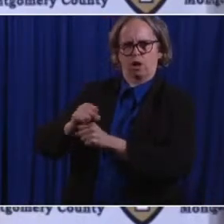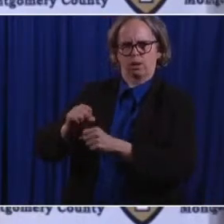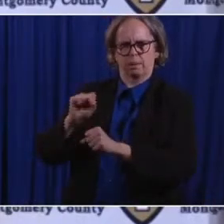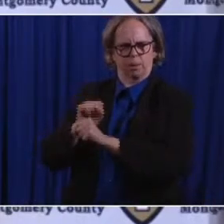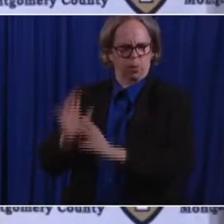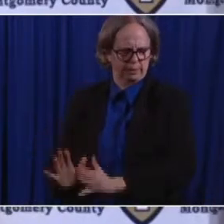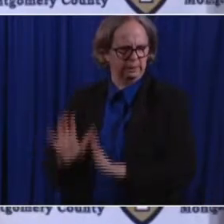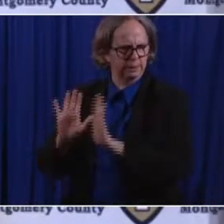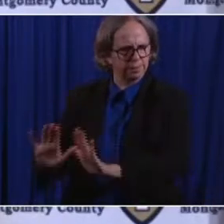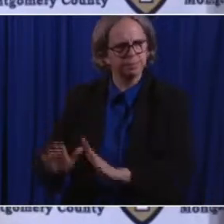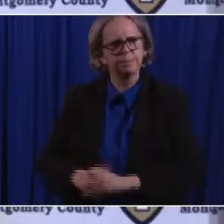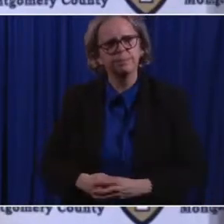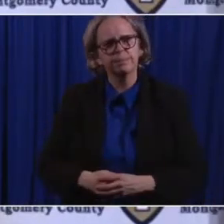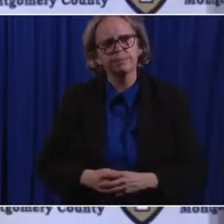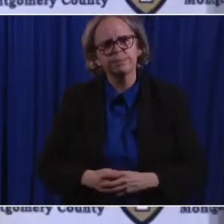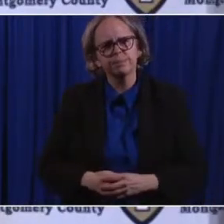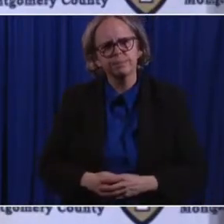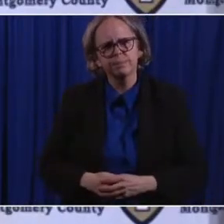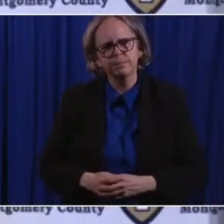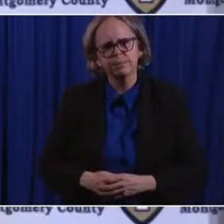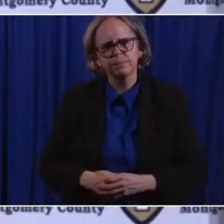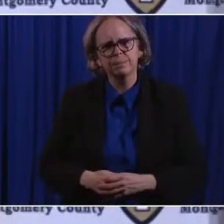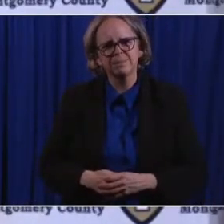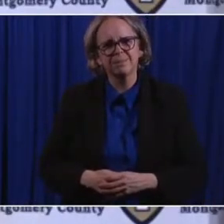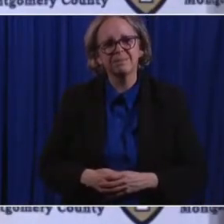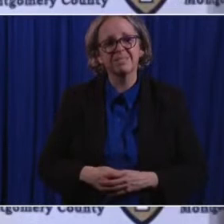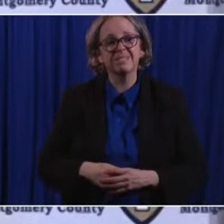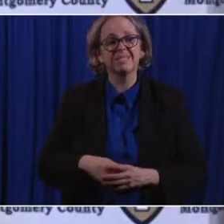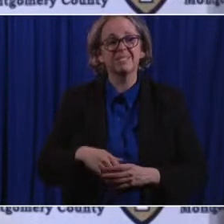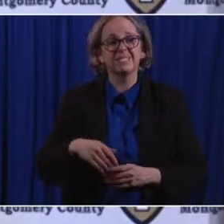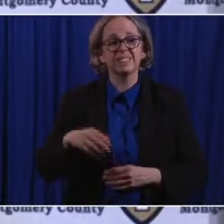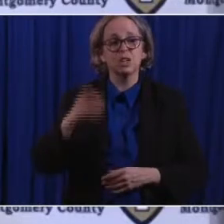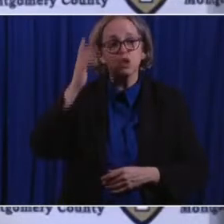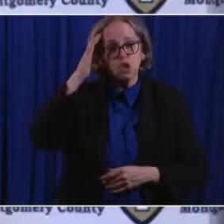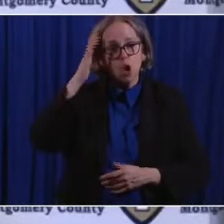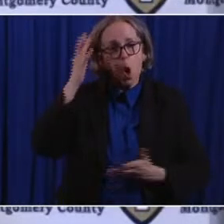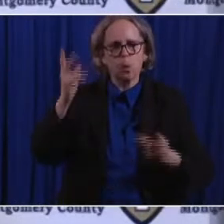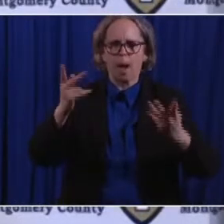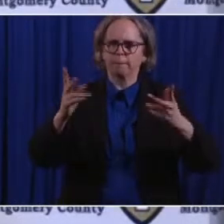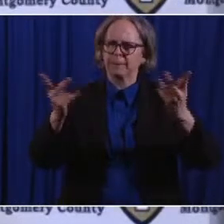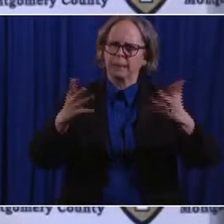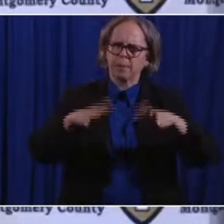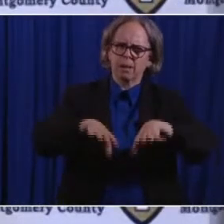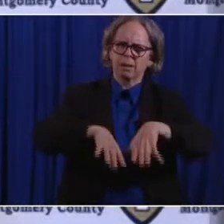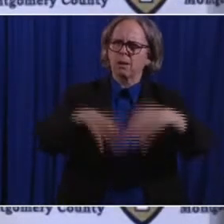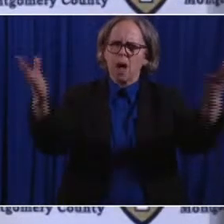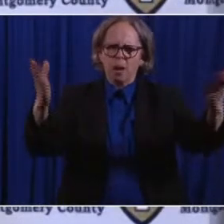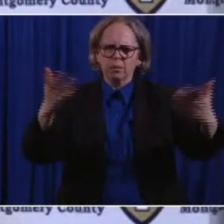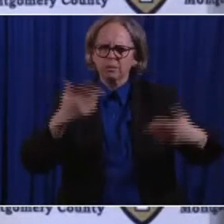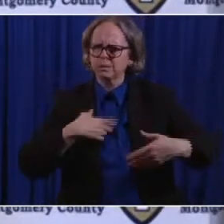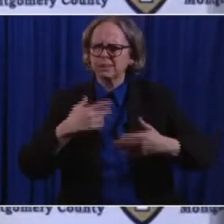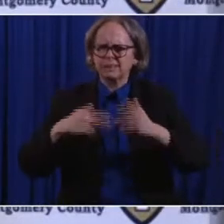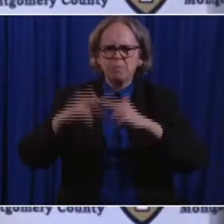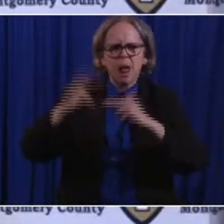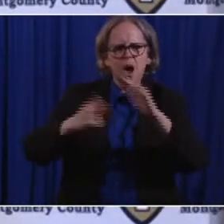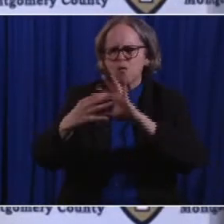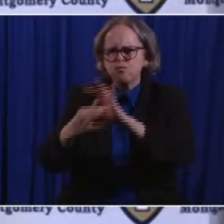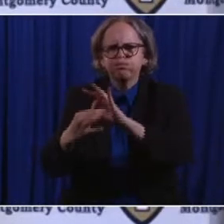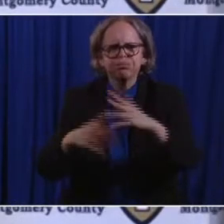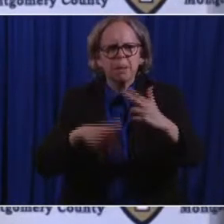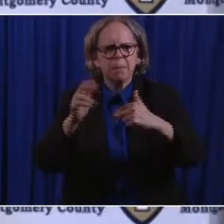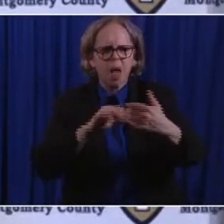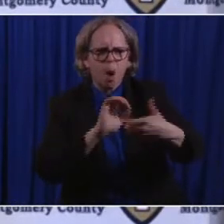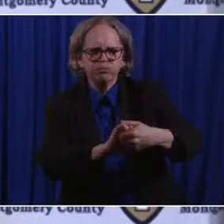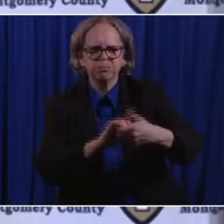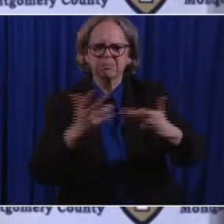at this part and allow those relationships that have already been started between healthcare providers